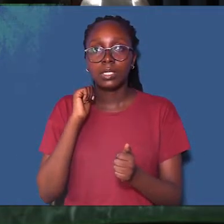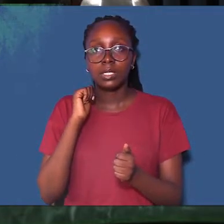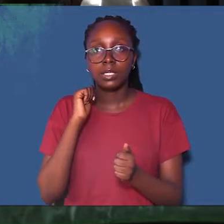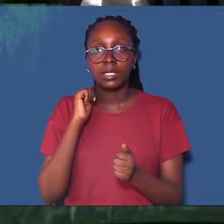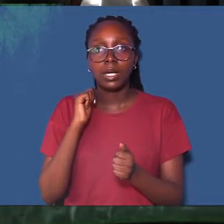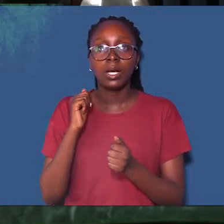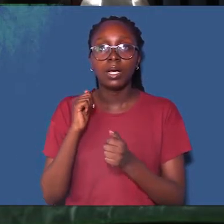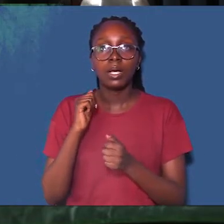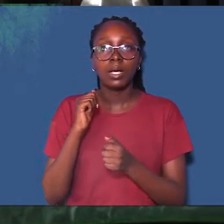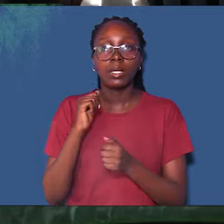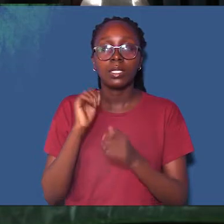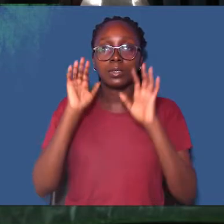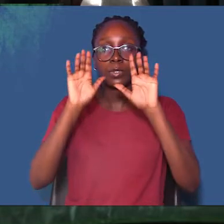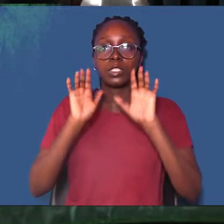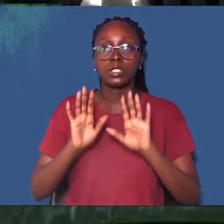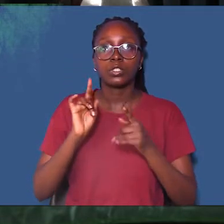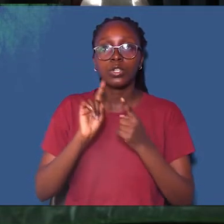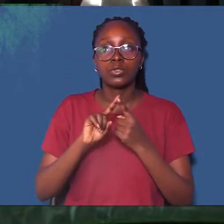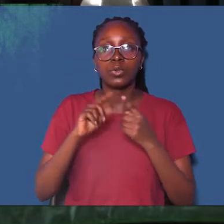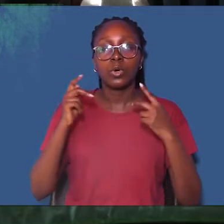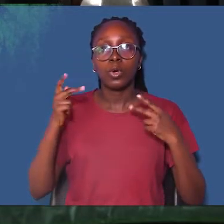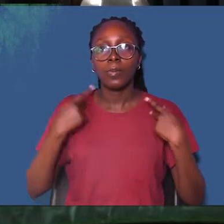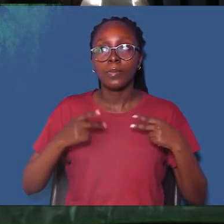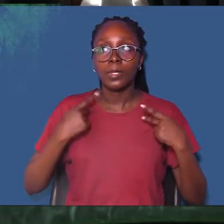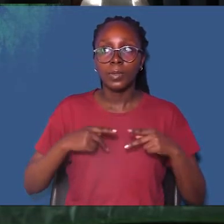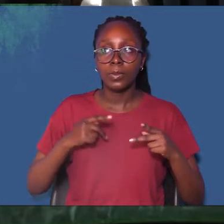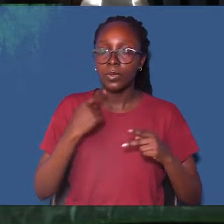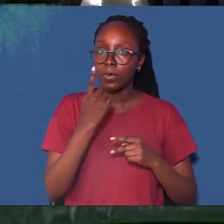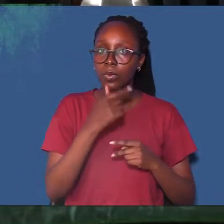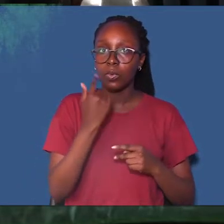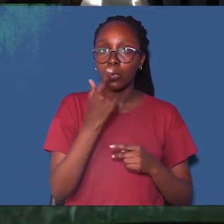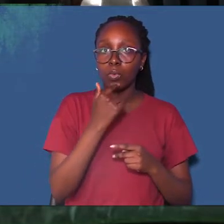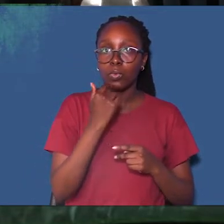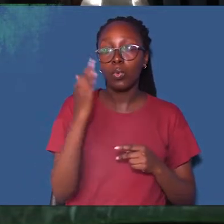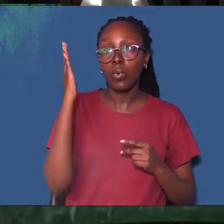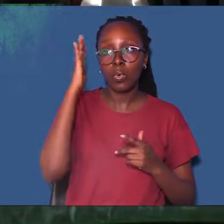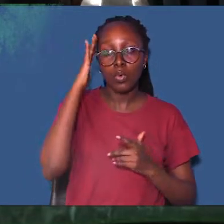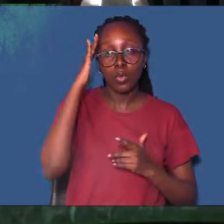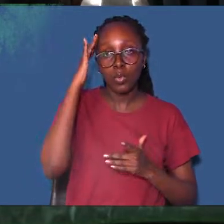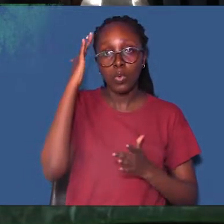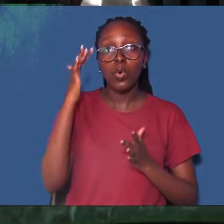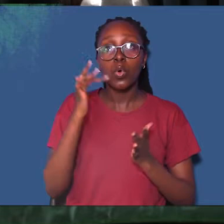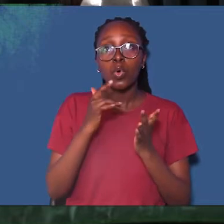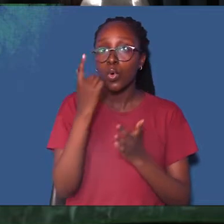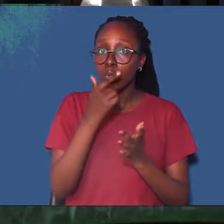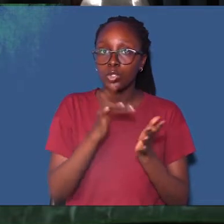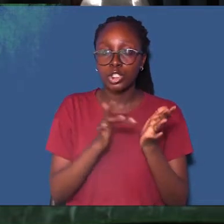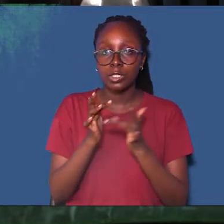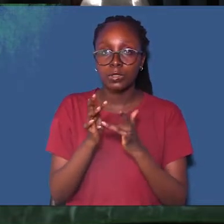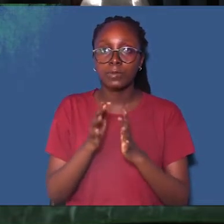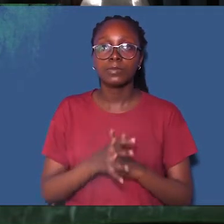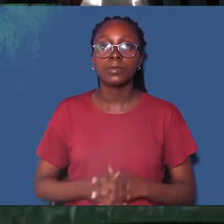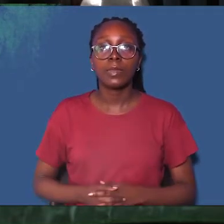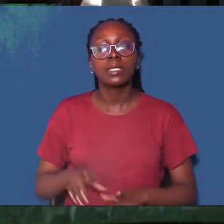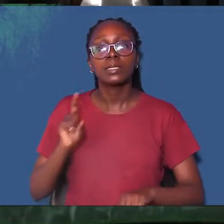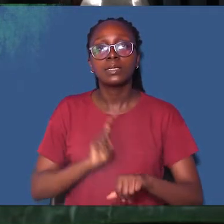is expected of those that have a revelation of who Christ is. When we look at